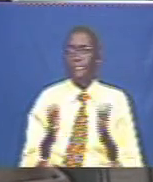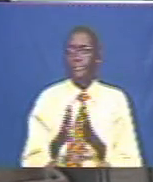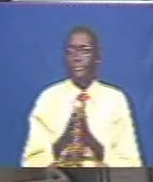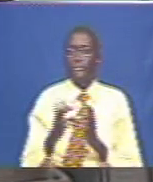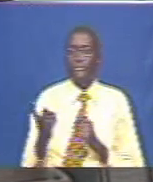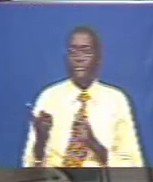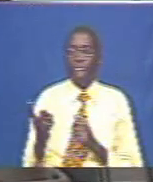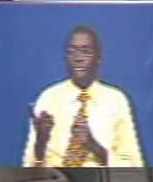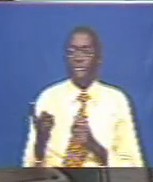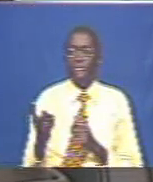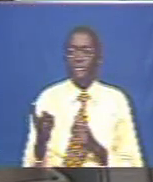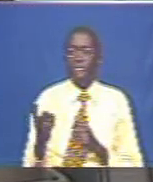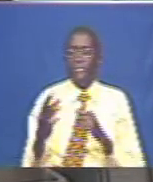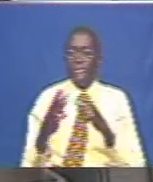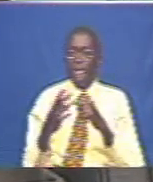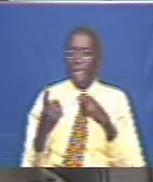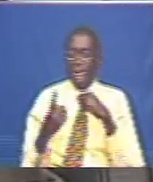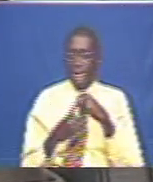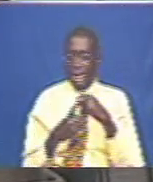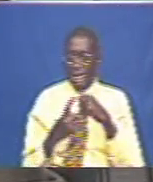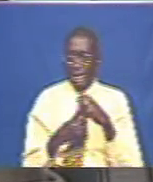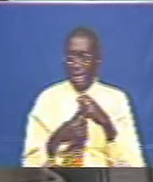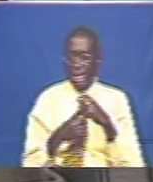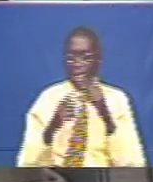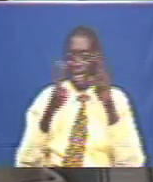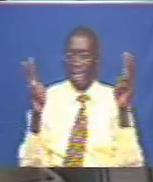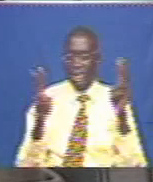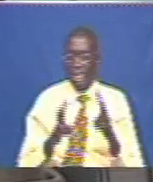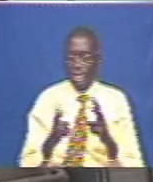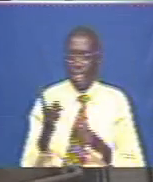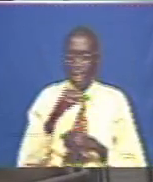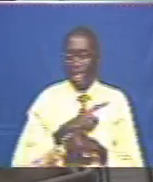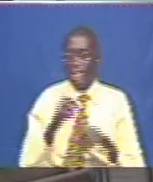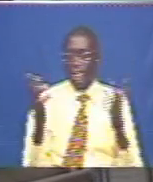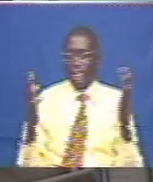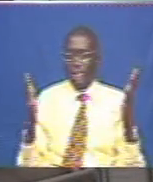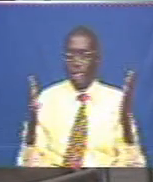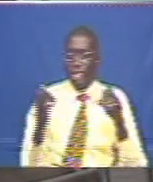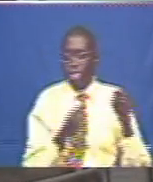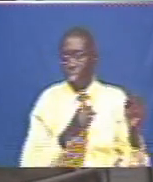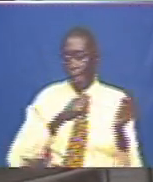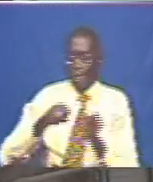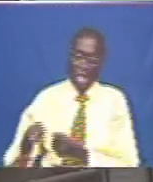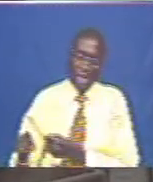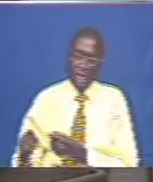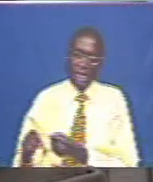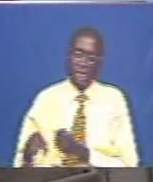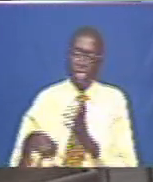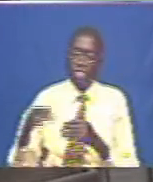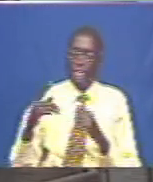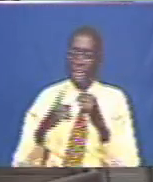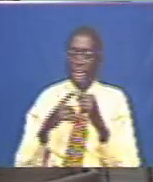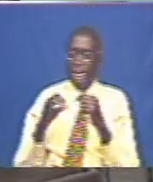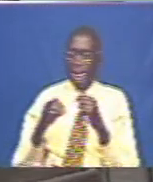our 96th International Day celebrations at Uhuru Park. We are having like over 60